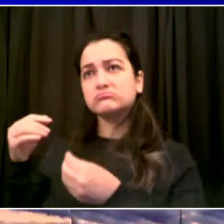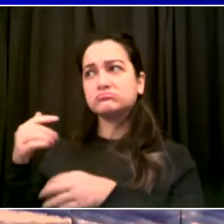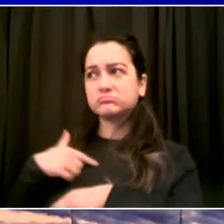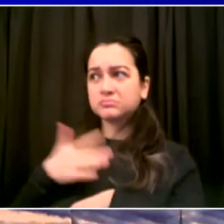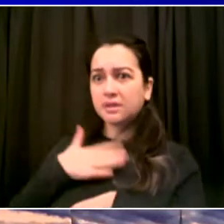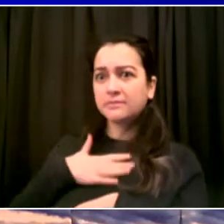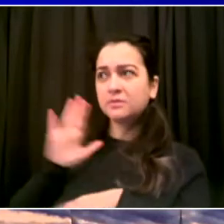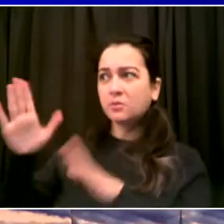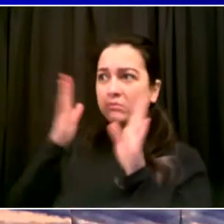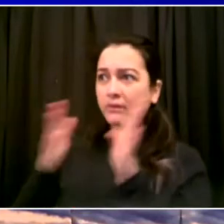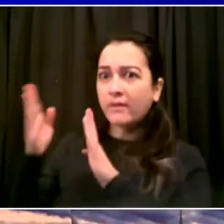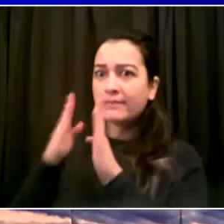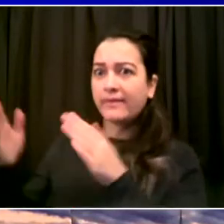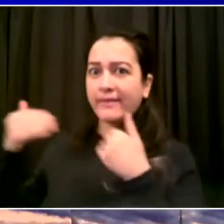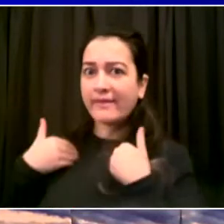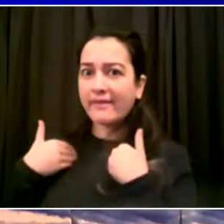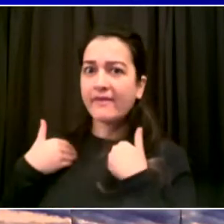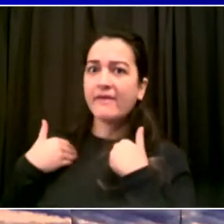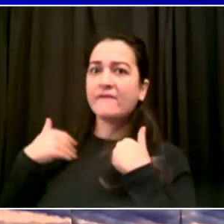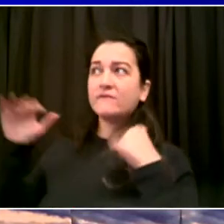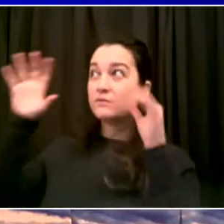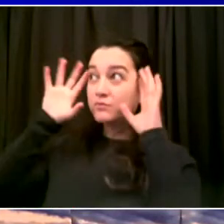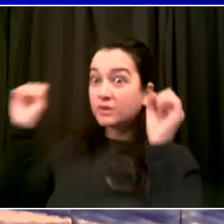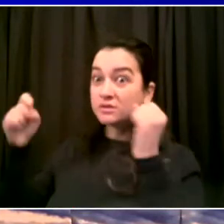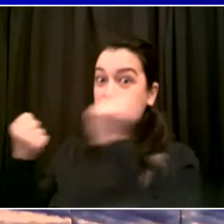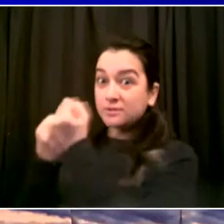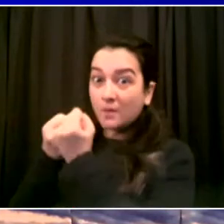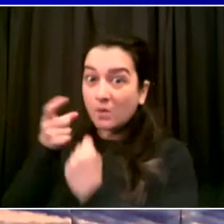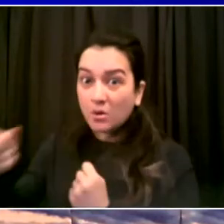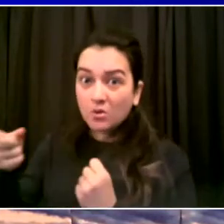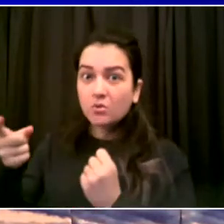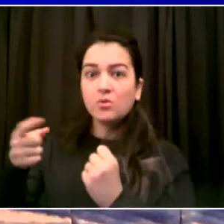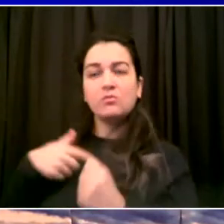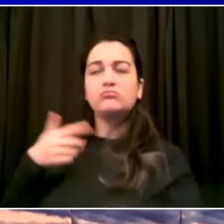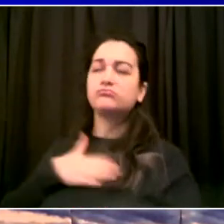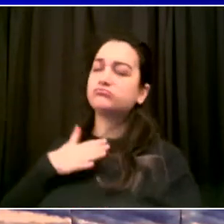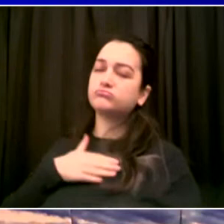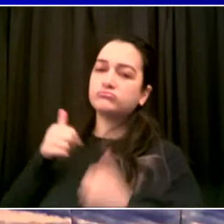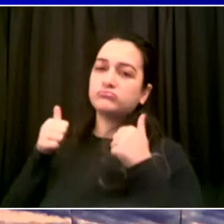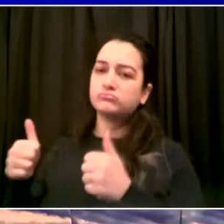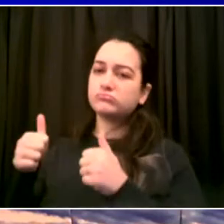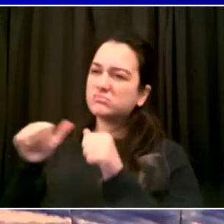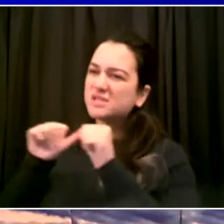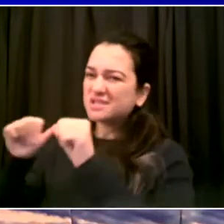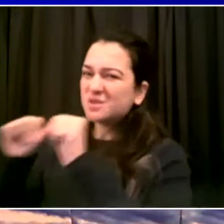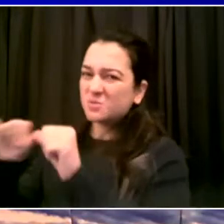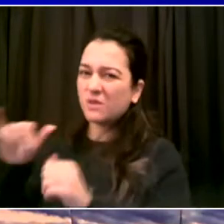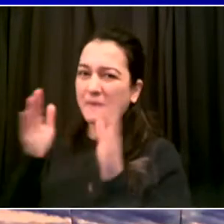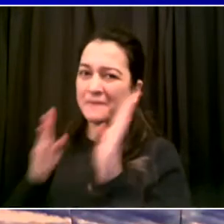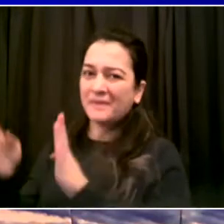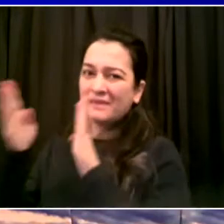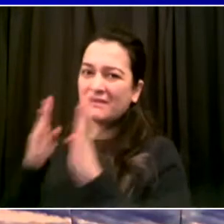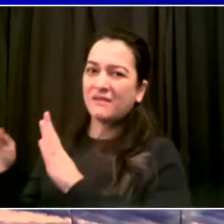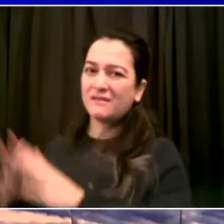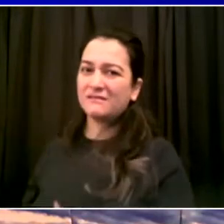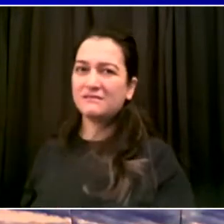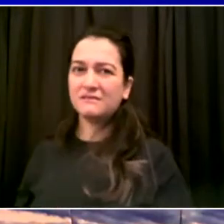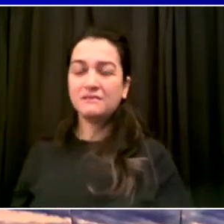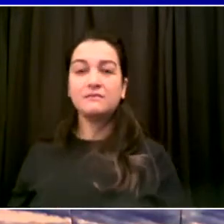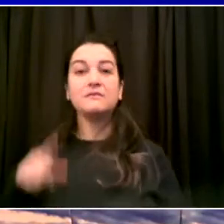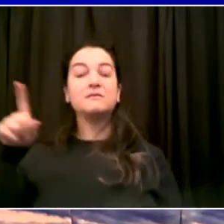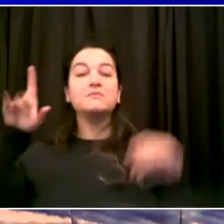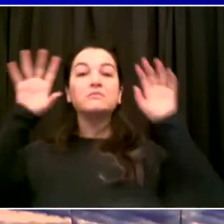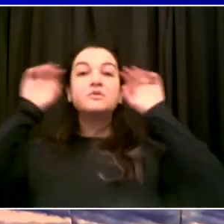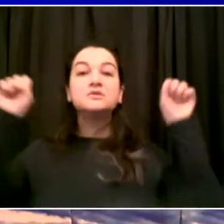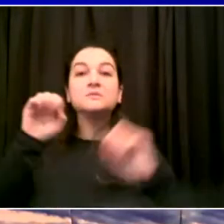the United States, and President Biden really is setting a positive message, which is so striking to me. Just the absence of